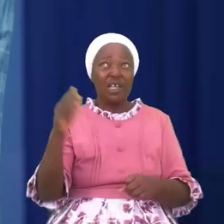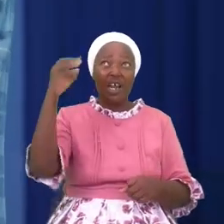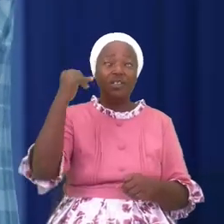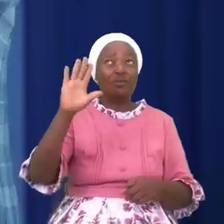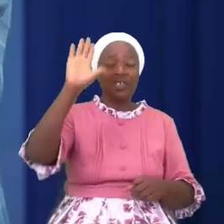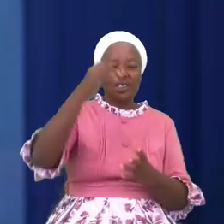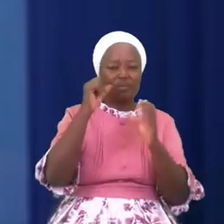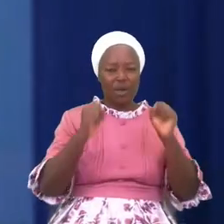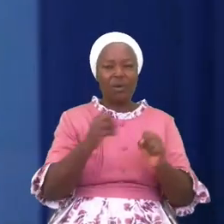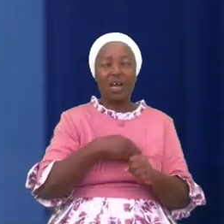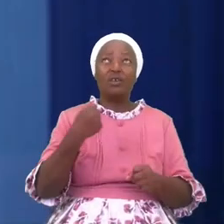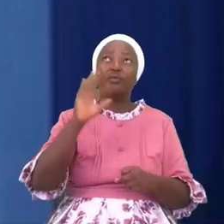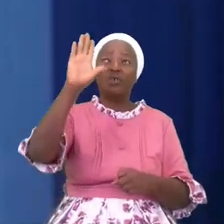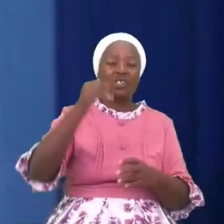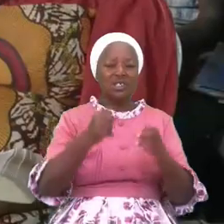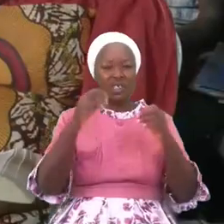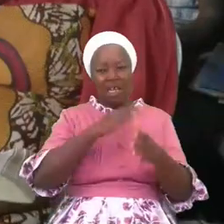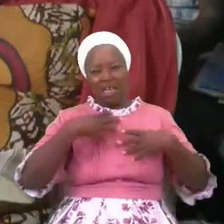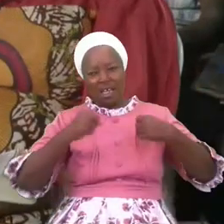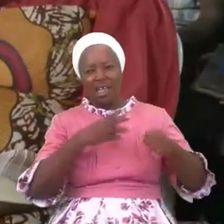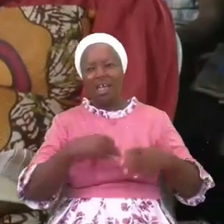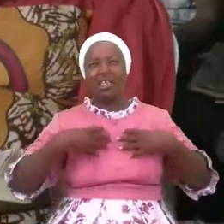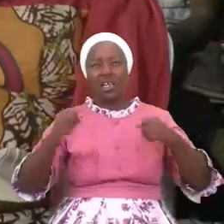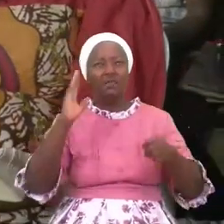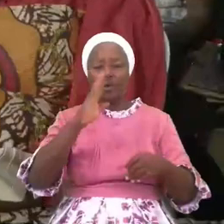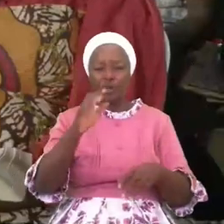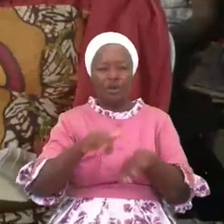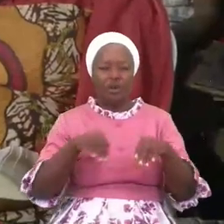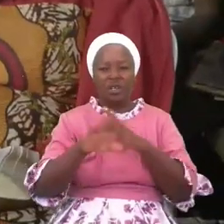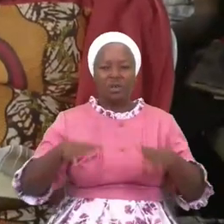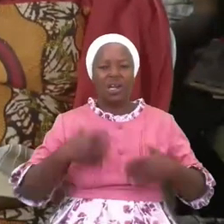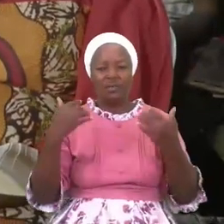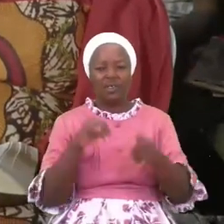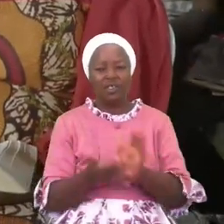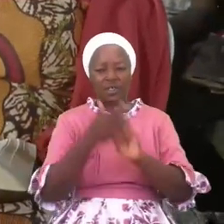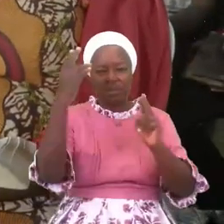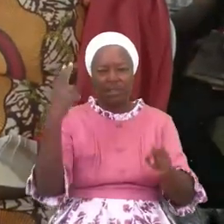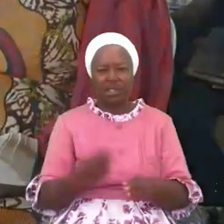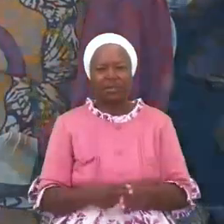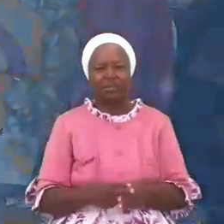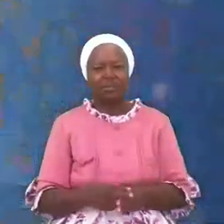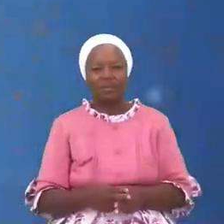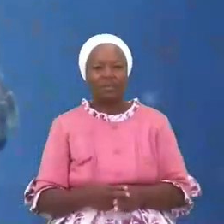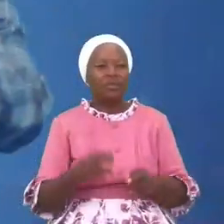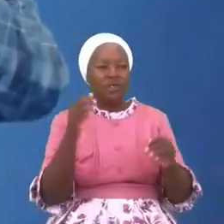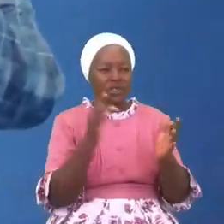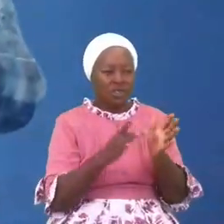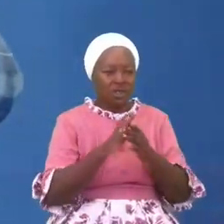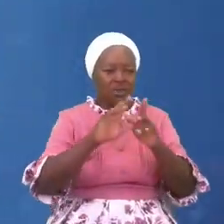in your life in Jesus' name. And Jesus went about all Galilee teaching in